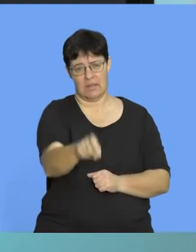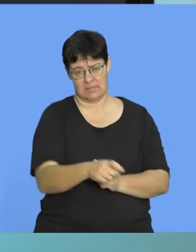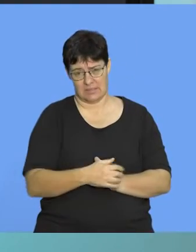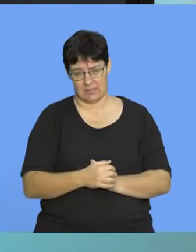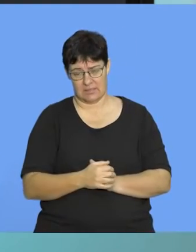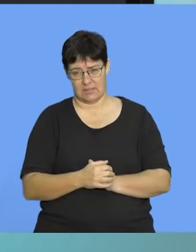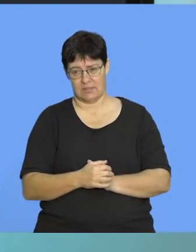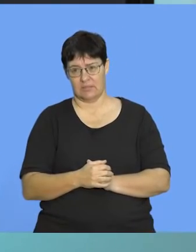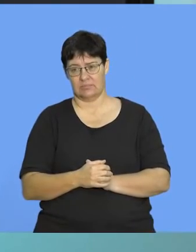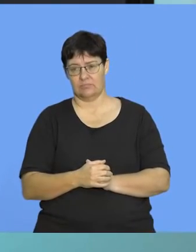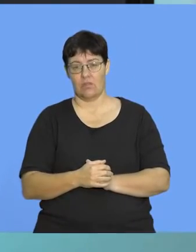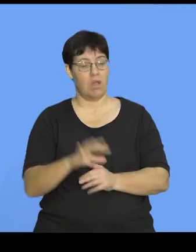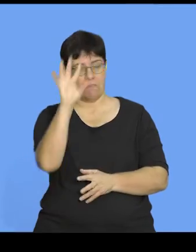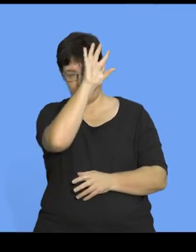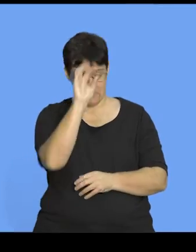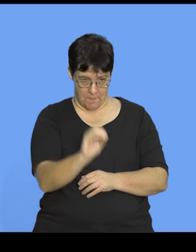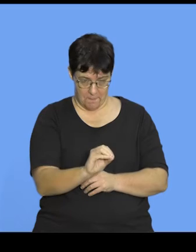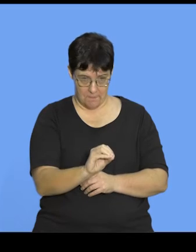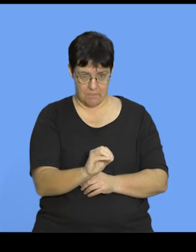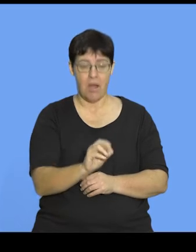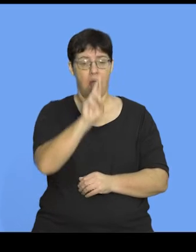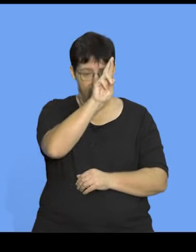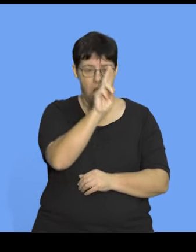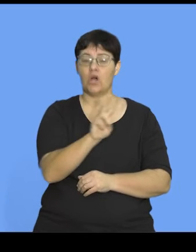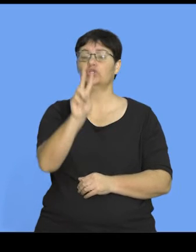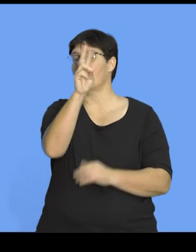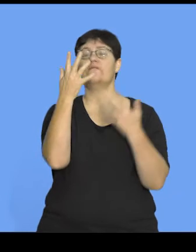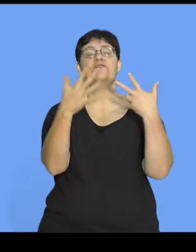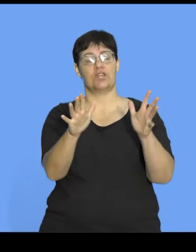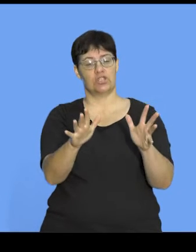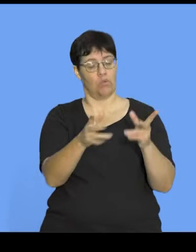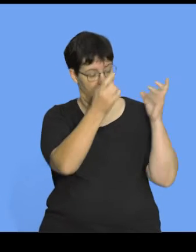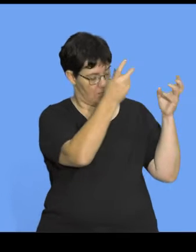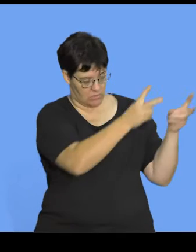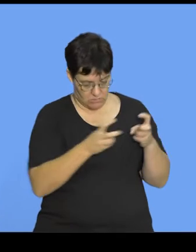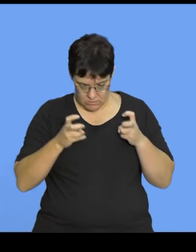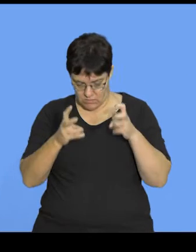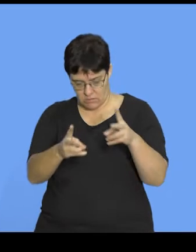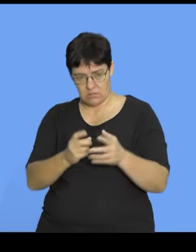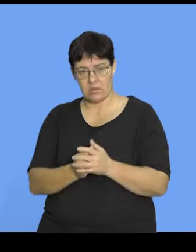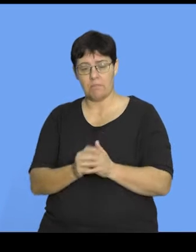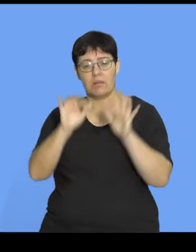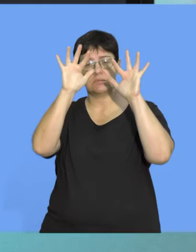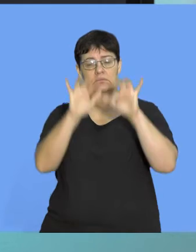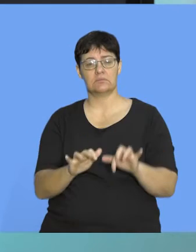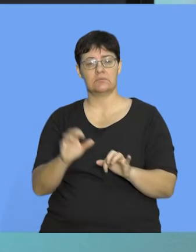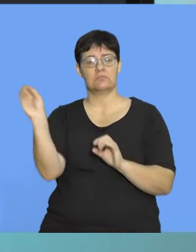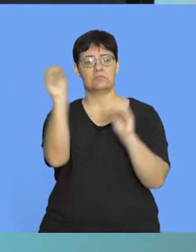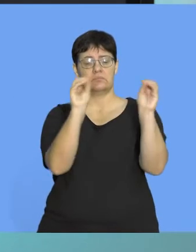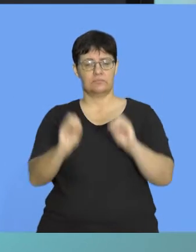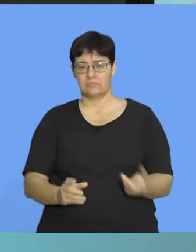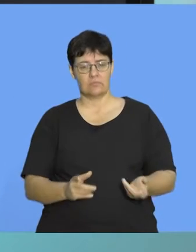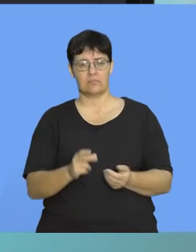Often what you'll do is you'll write the equation with the r squared because you take it off your information sheet. Then when you do